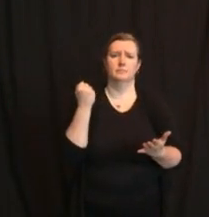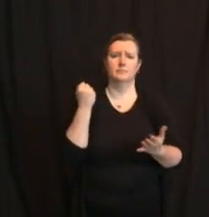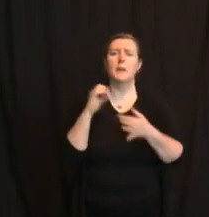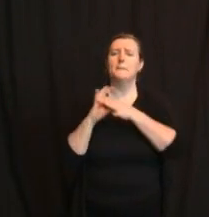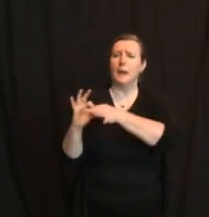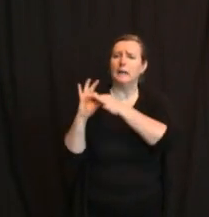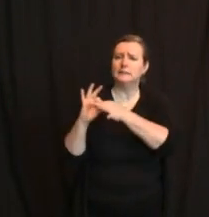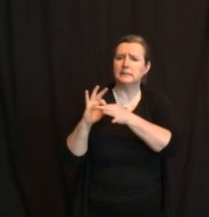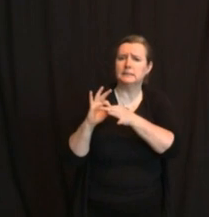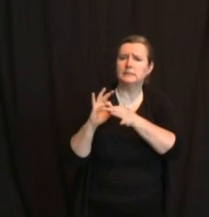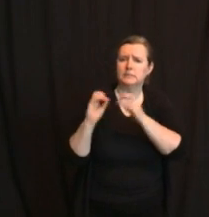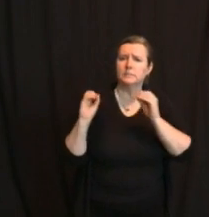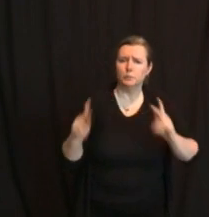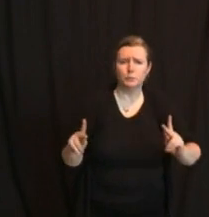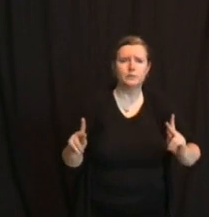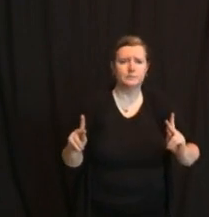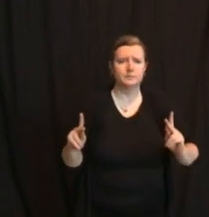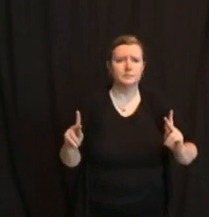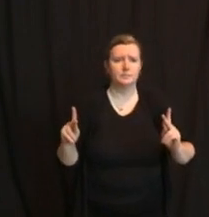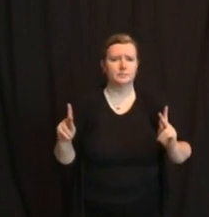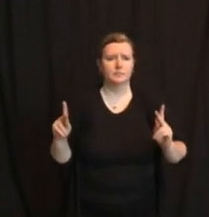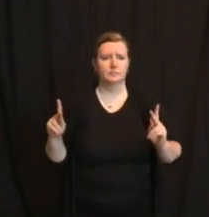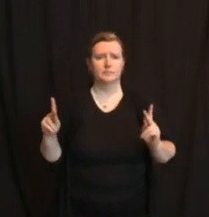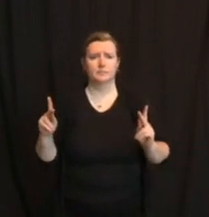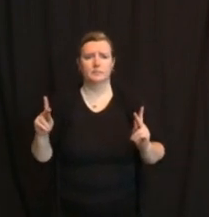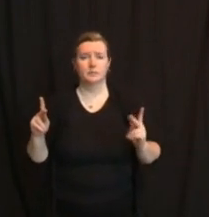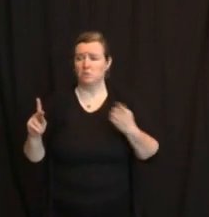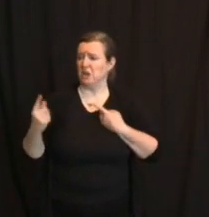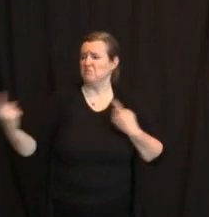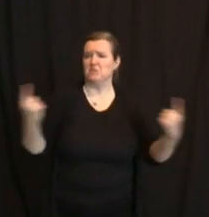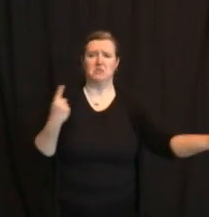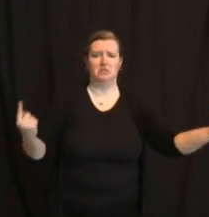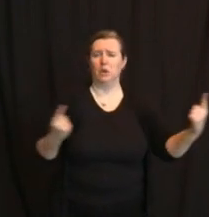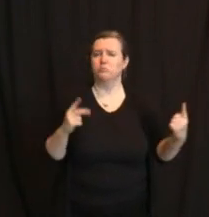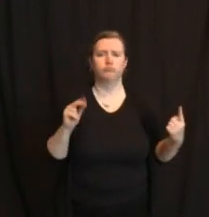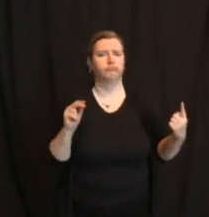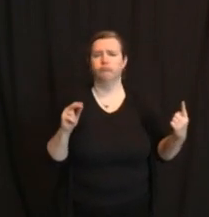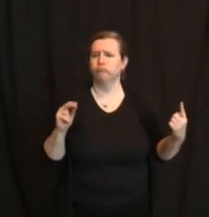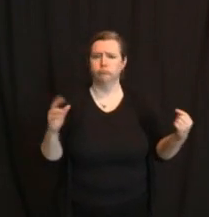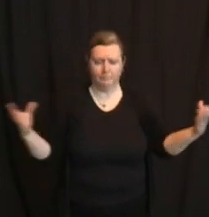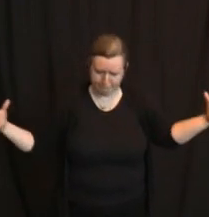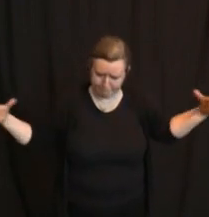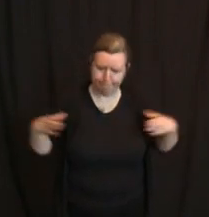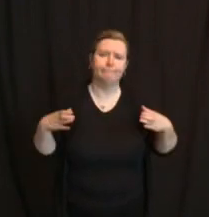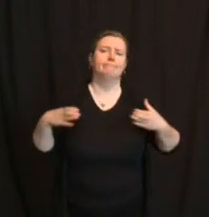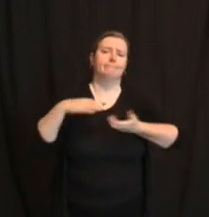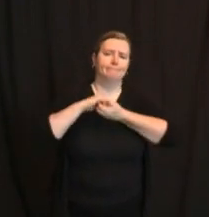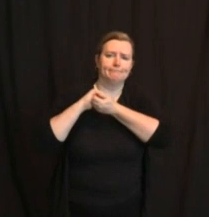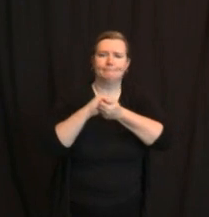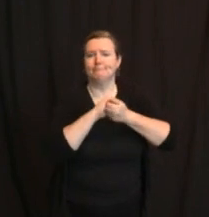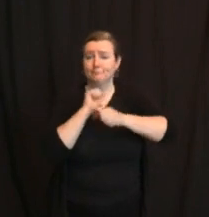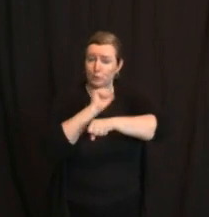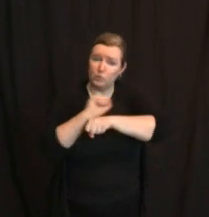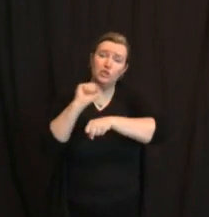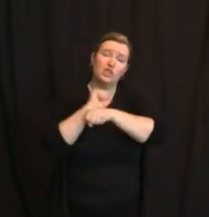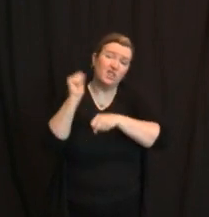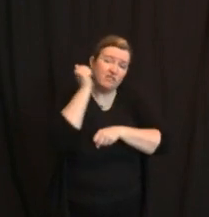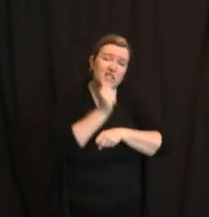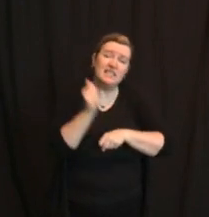here, any of us, by ourselves. And your point in terms of just the day in and day out nature of something like